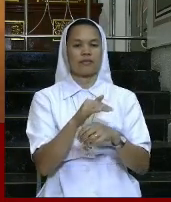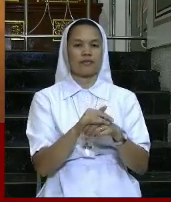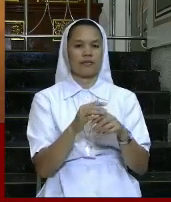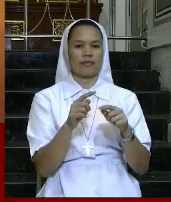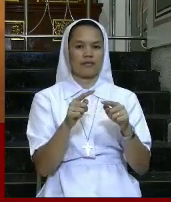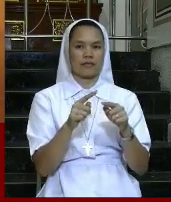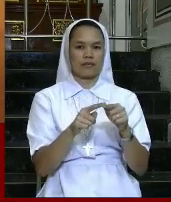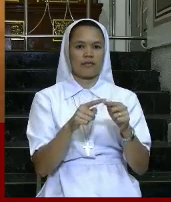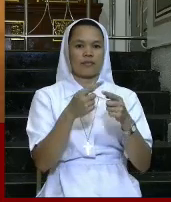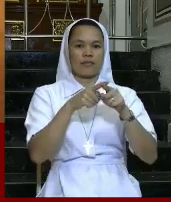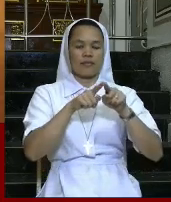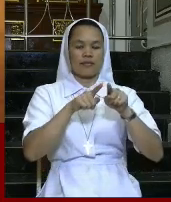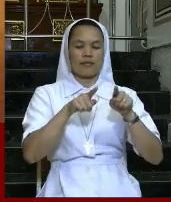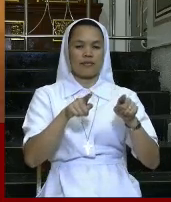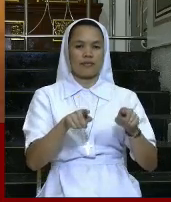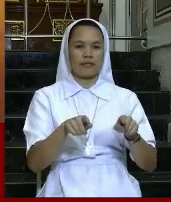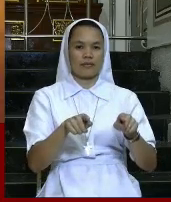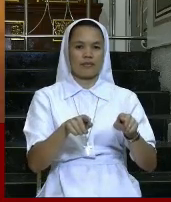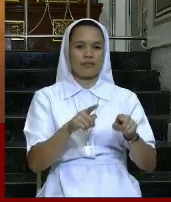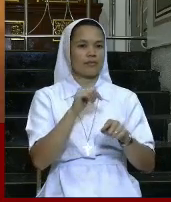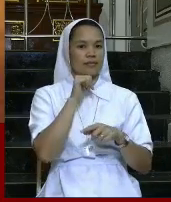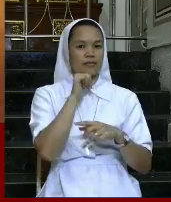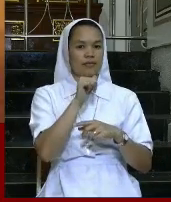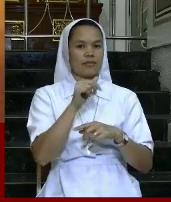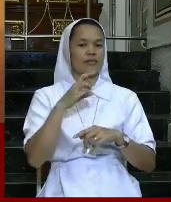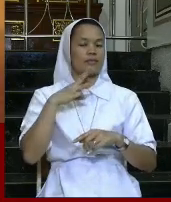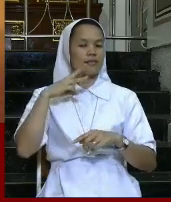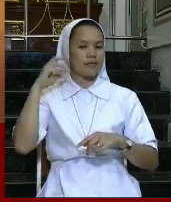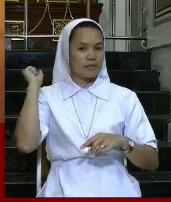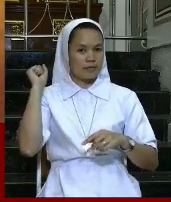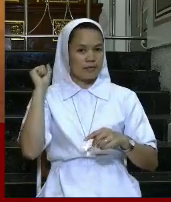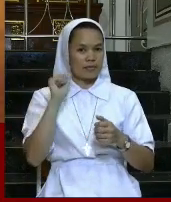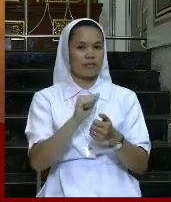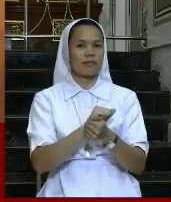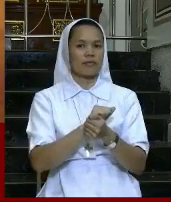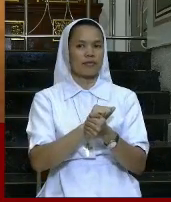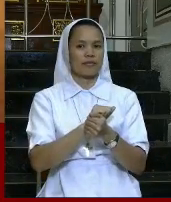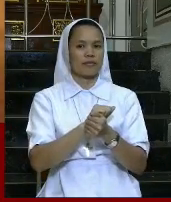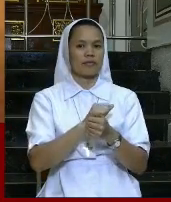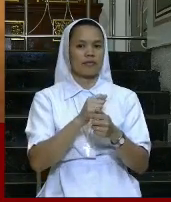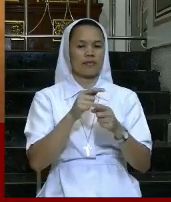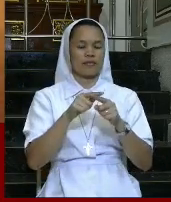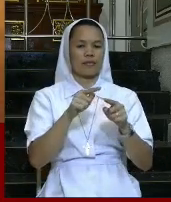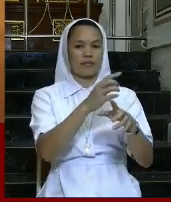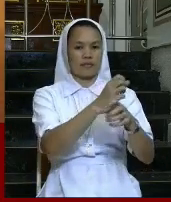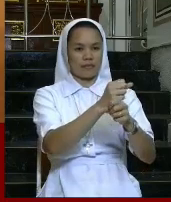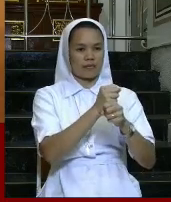all, but that not was breaking out instead, he took